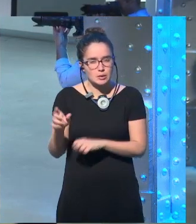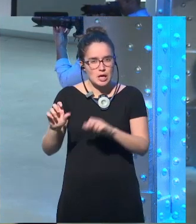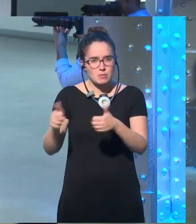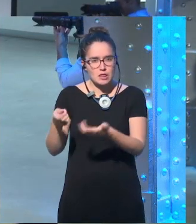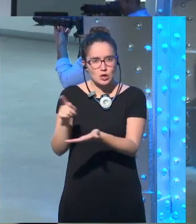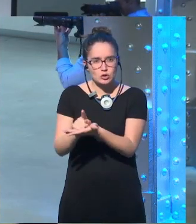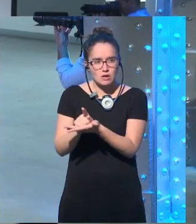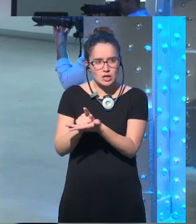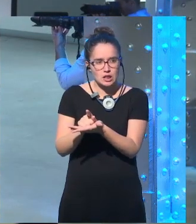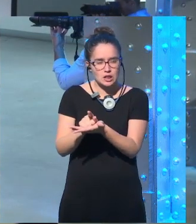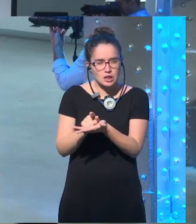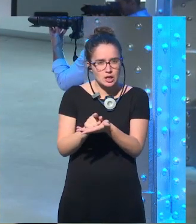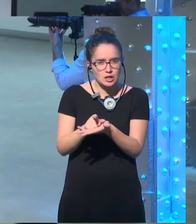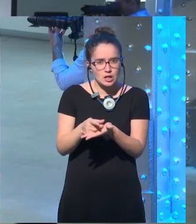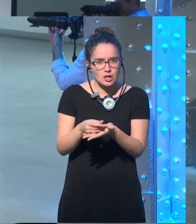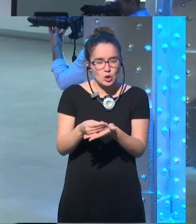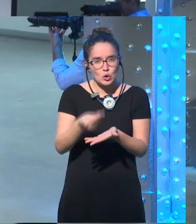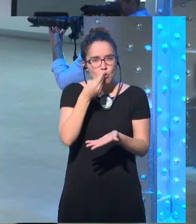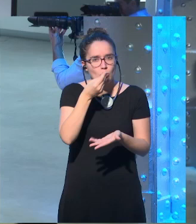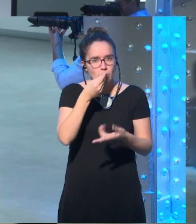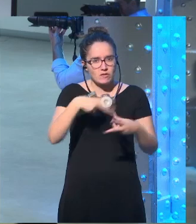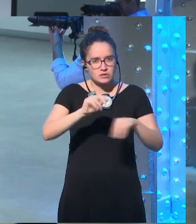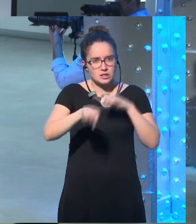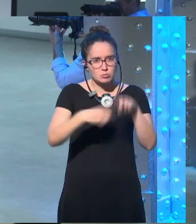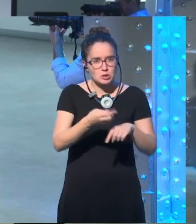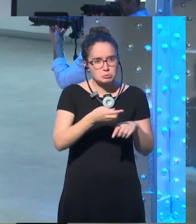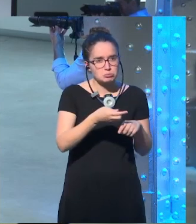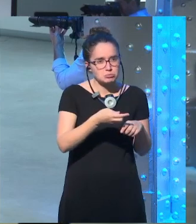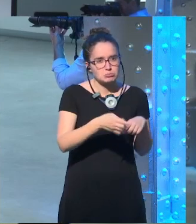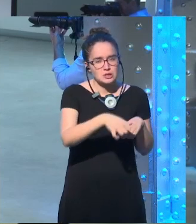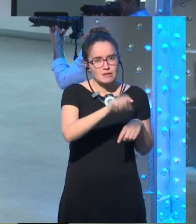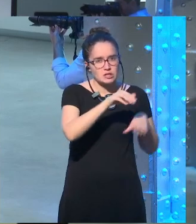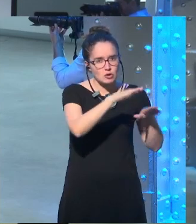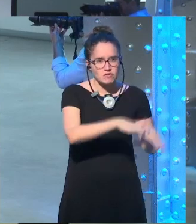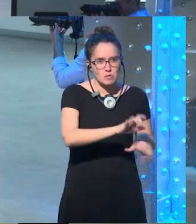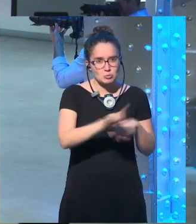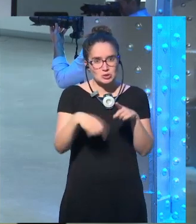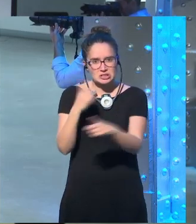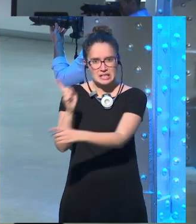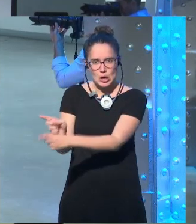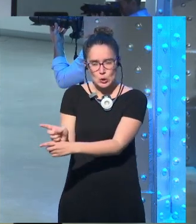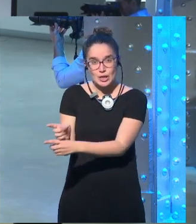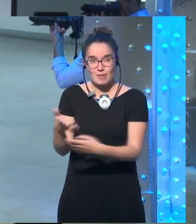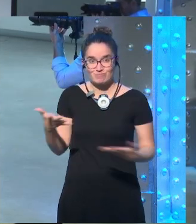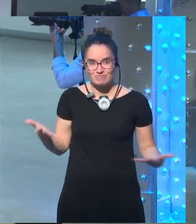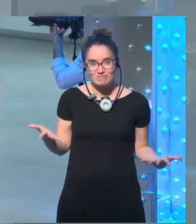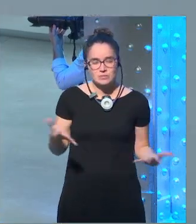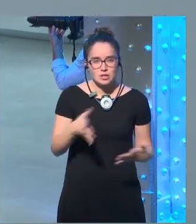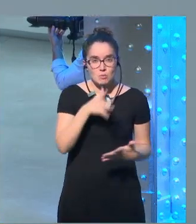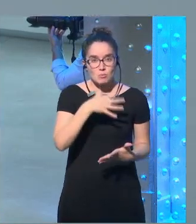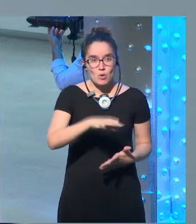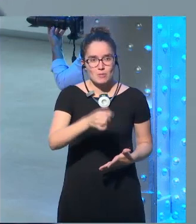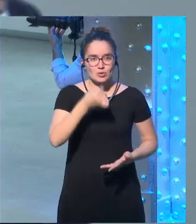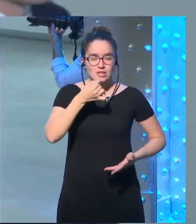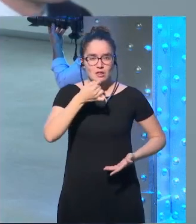again. In other words, our moods are very much driven by levels of insulin. We respond badly